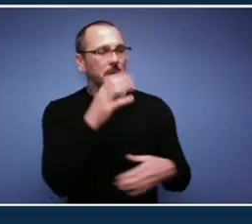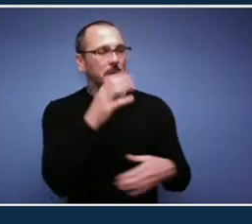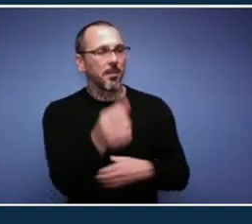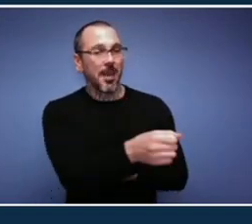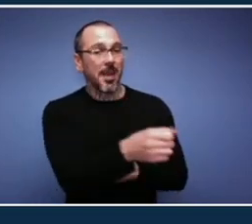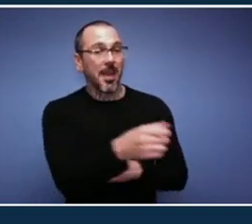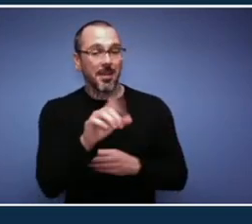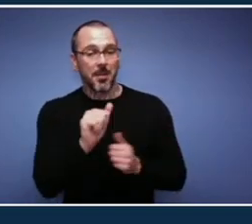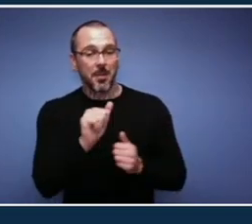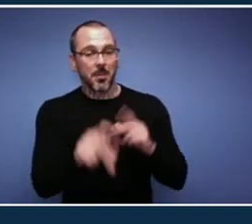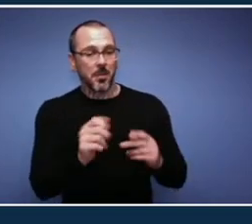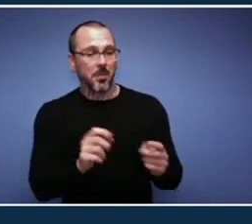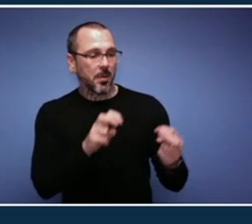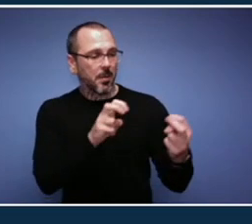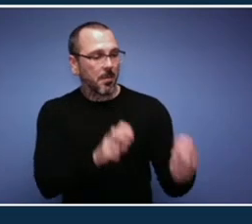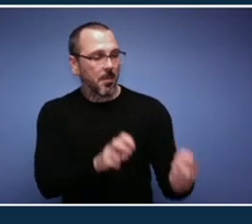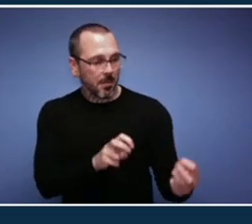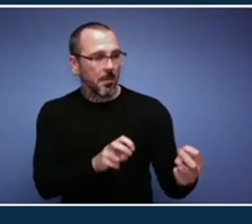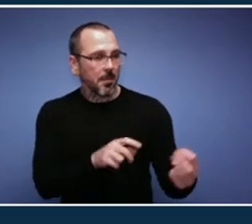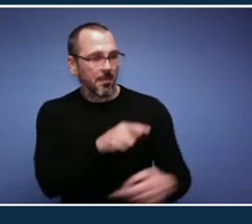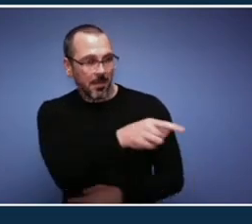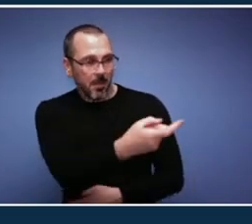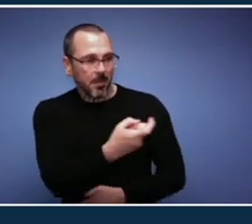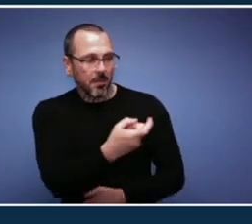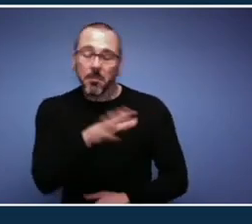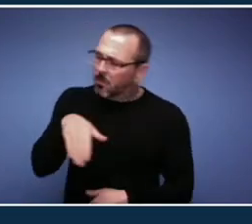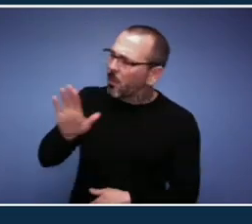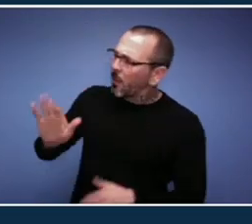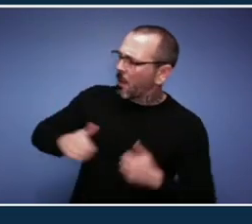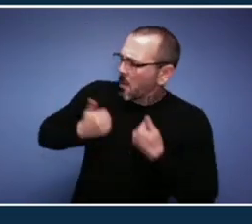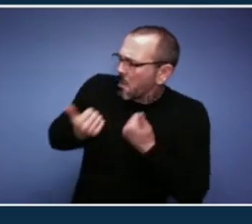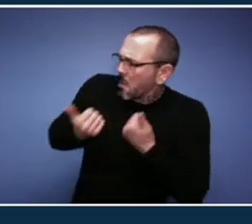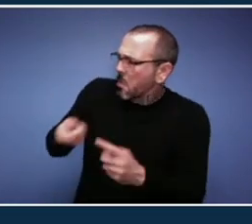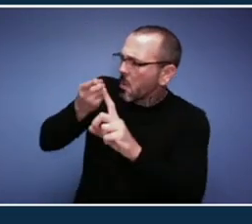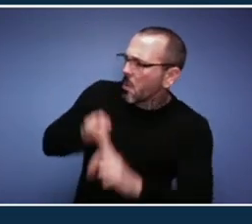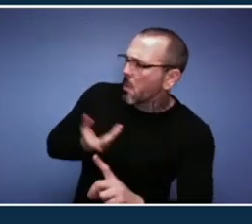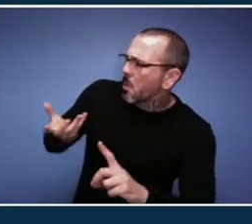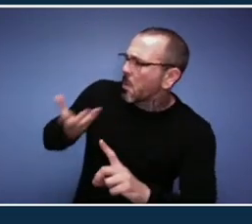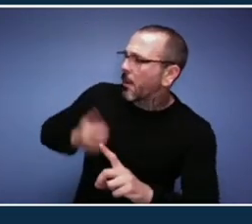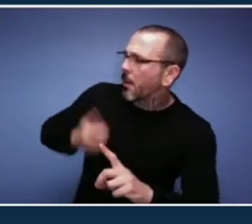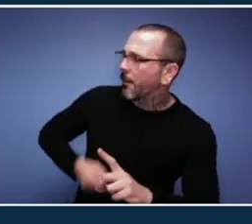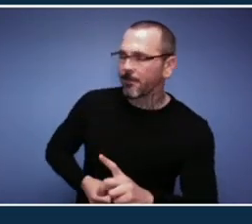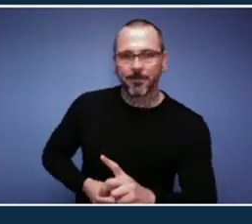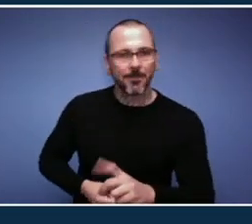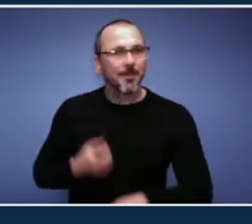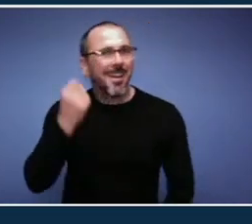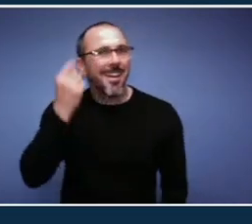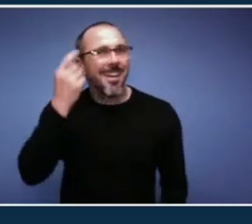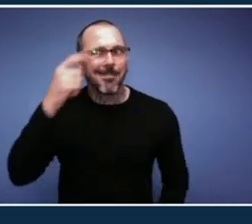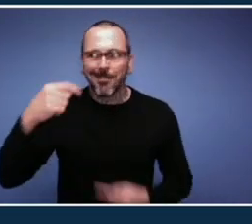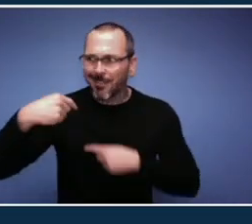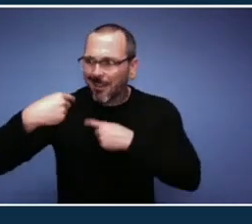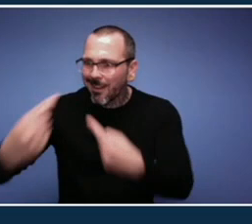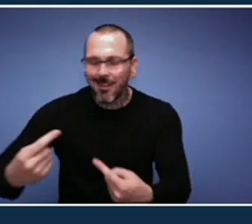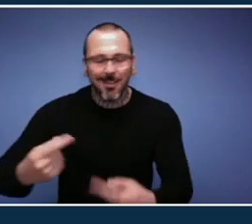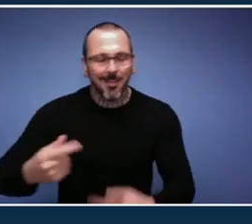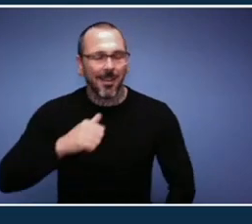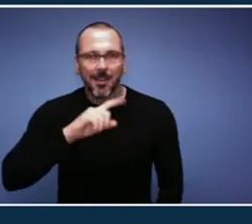with disabilities were never asked that. So that's a breakthrough within itself.